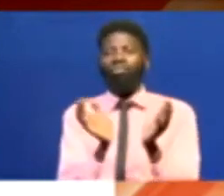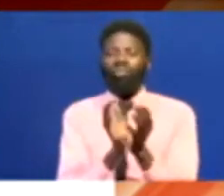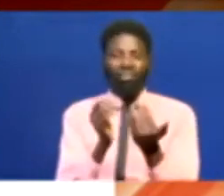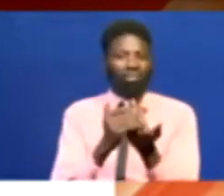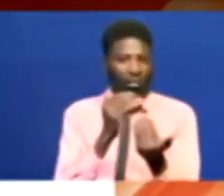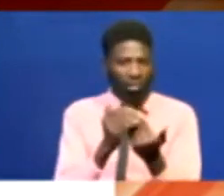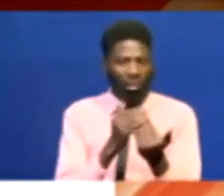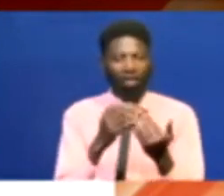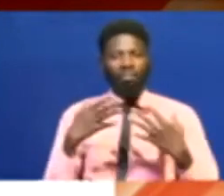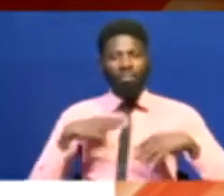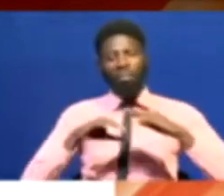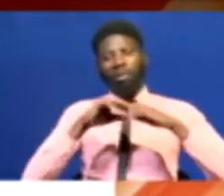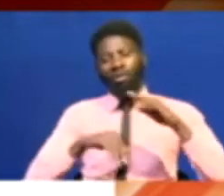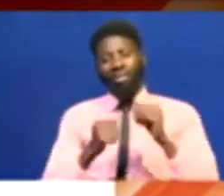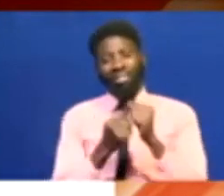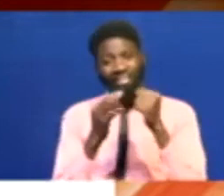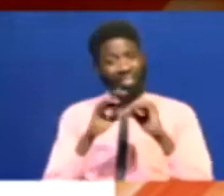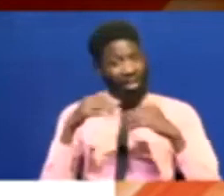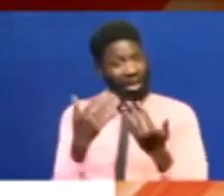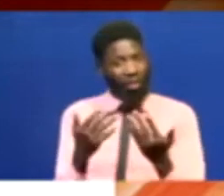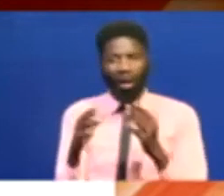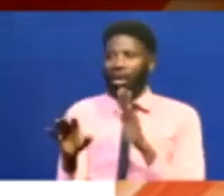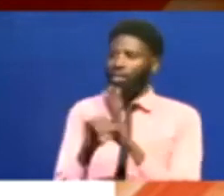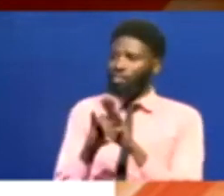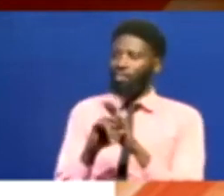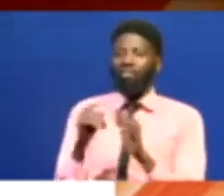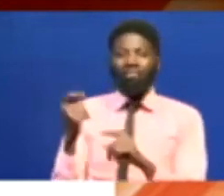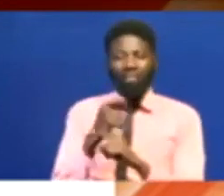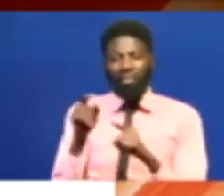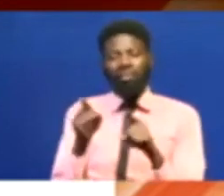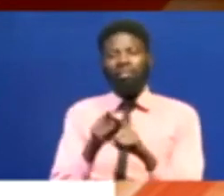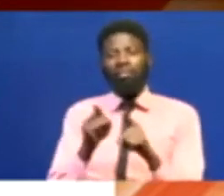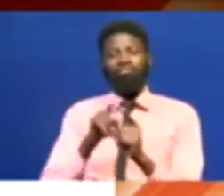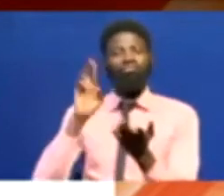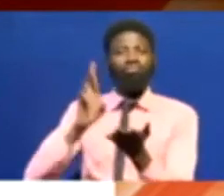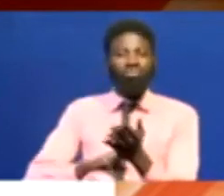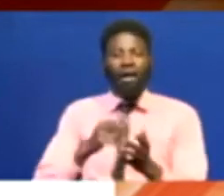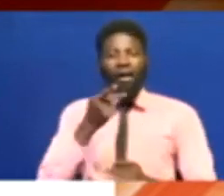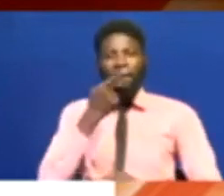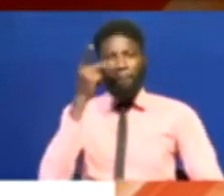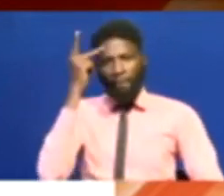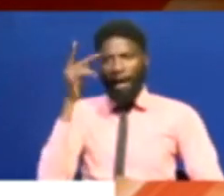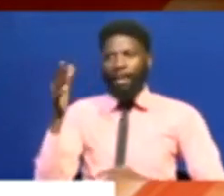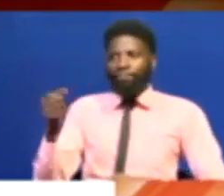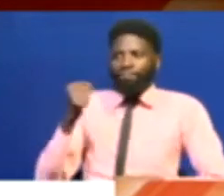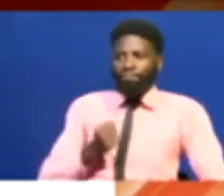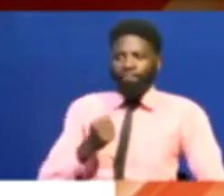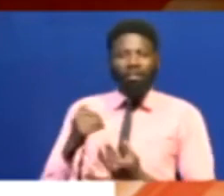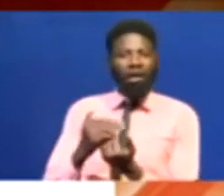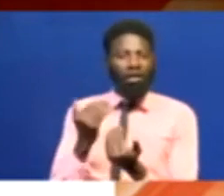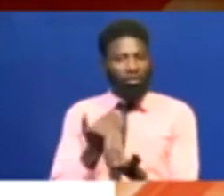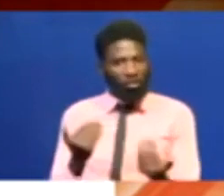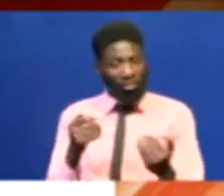by identifying, training and registering foster parents. This was the clarion call during the launch of a situational analysis